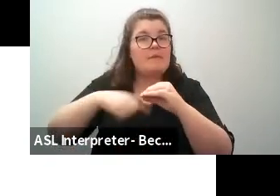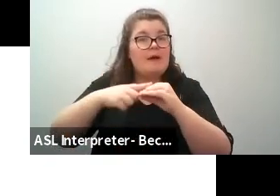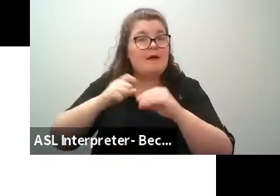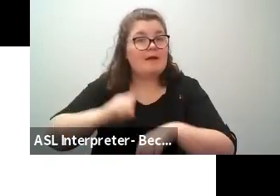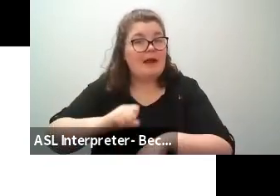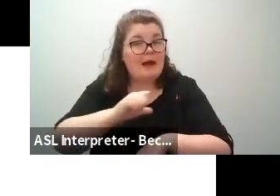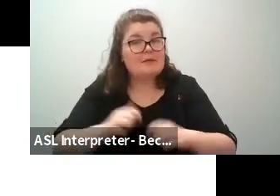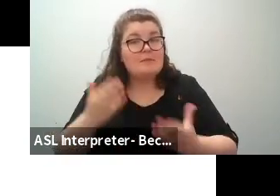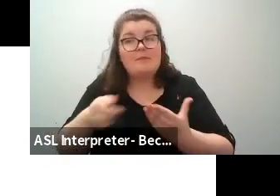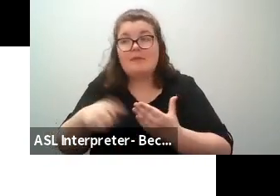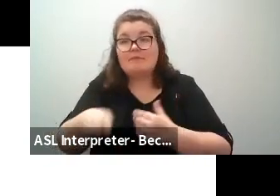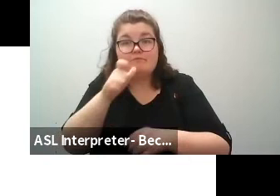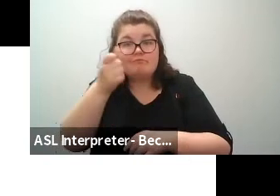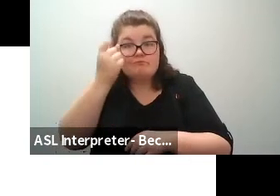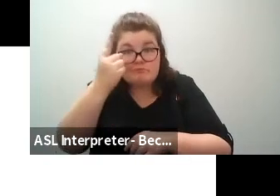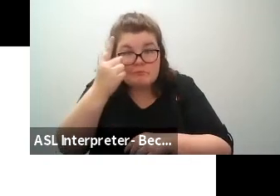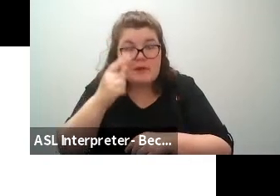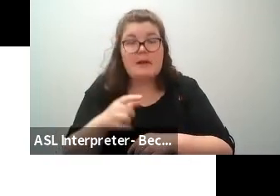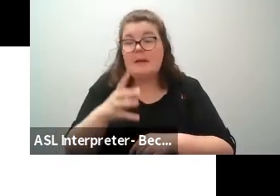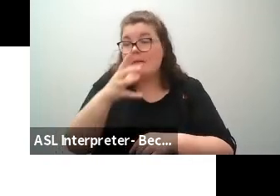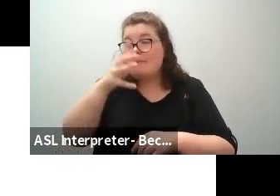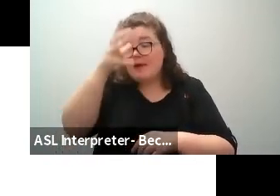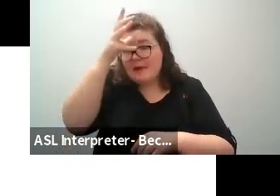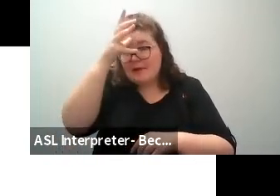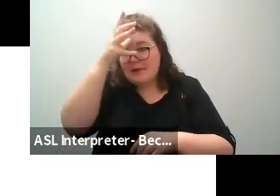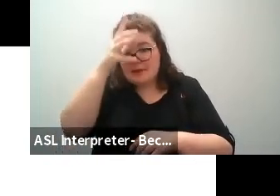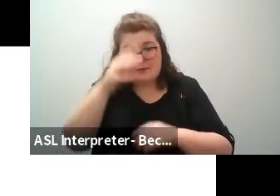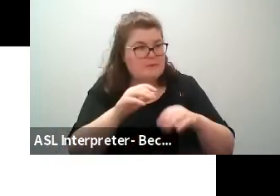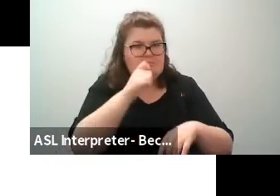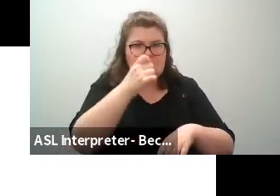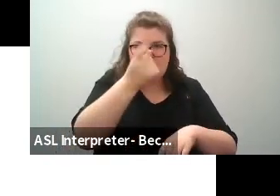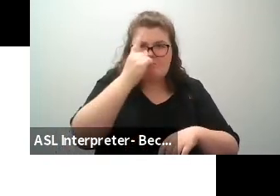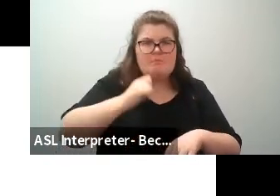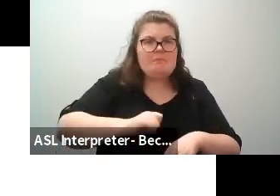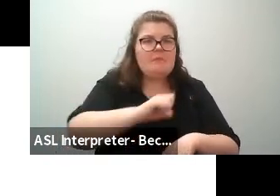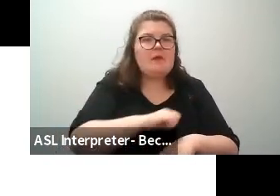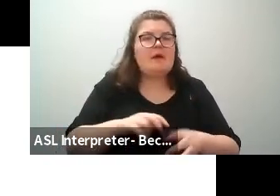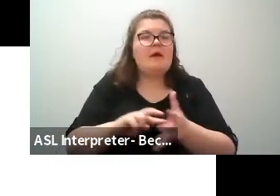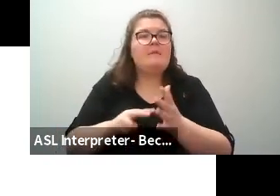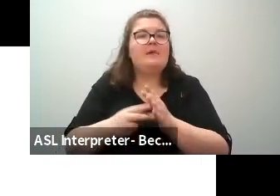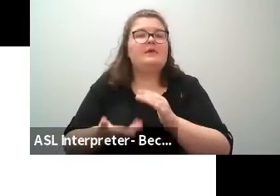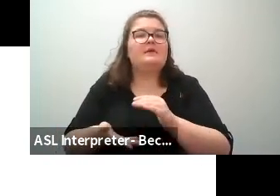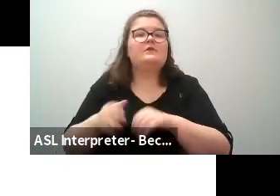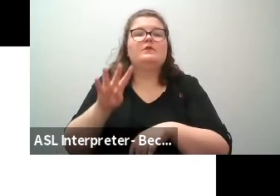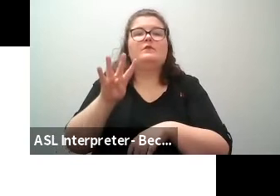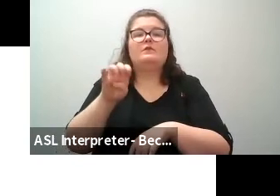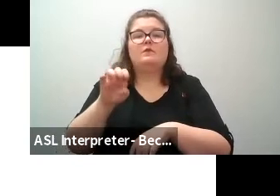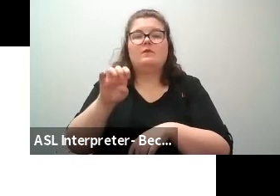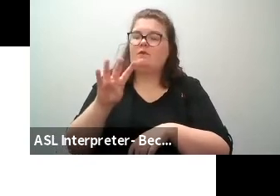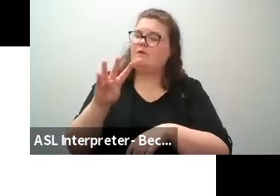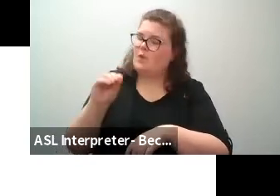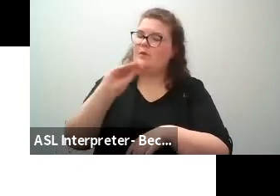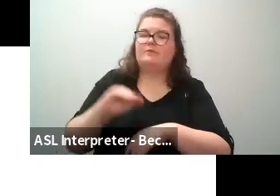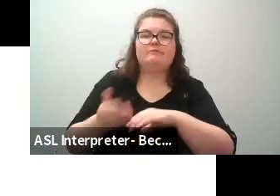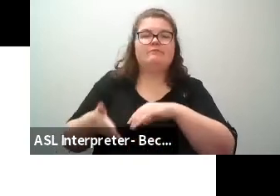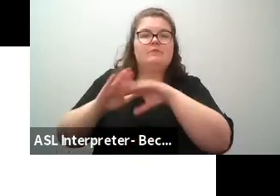literacy. So parents with low health literacy, their children have 40% more ED visits and 460% more hospitalizations